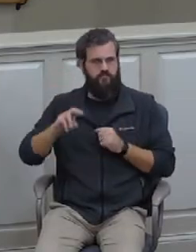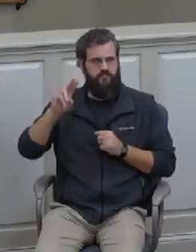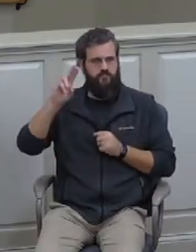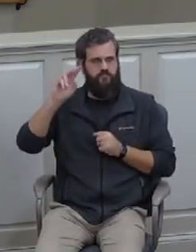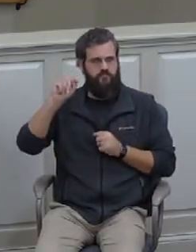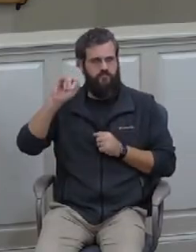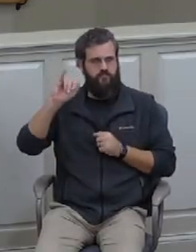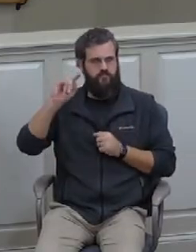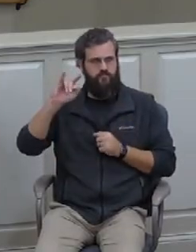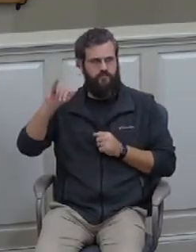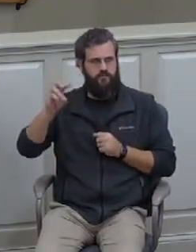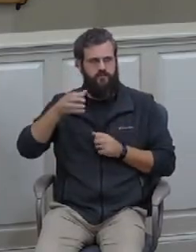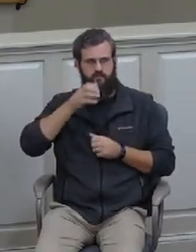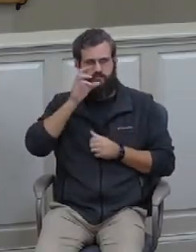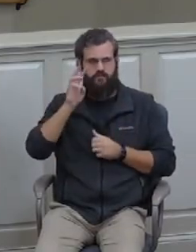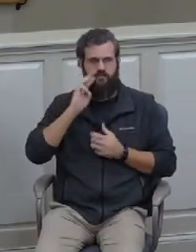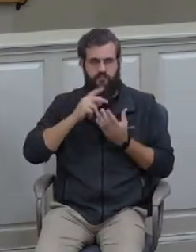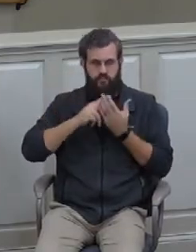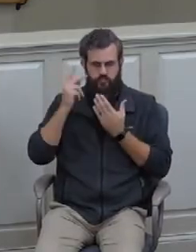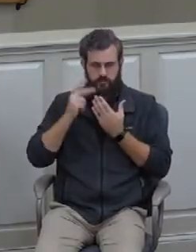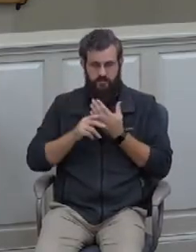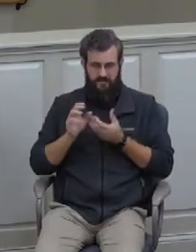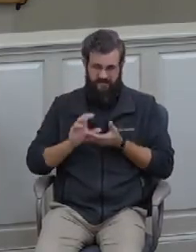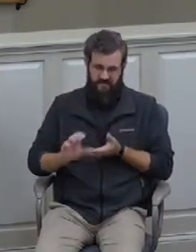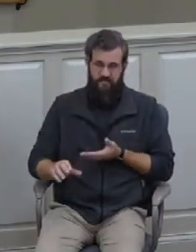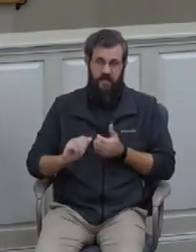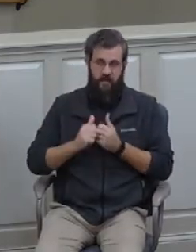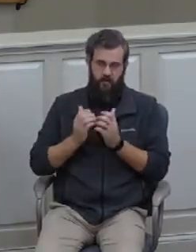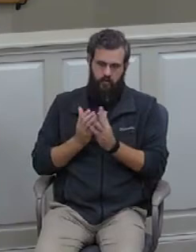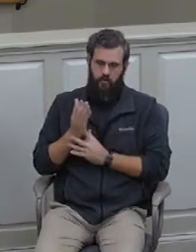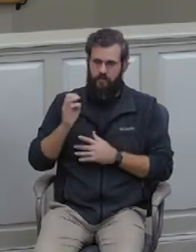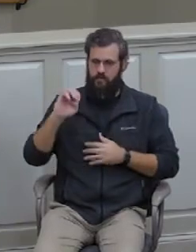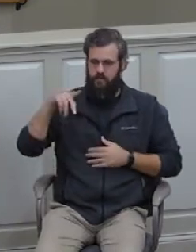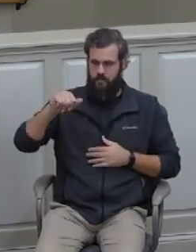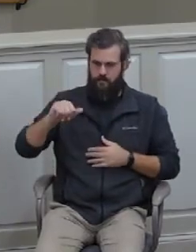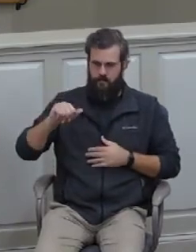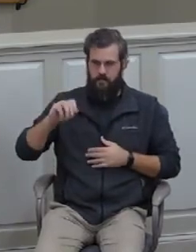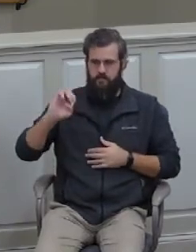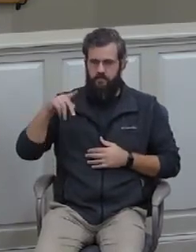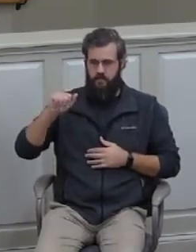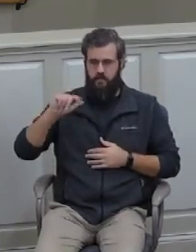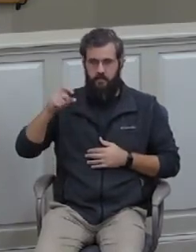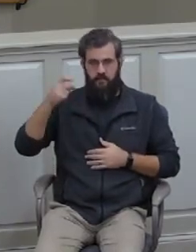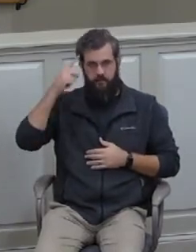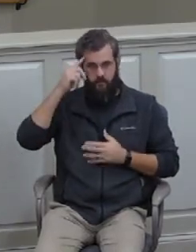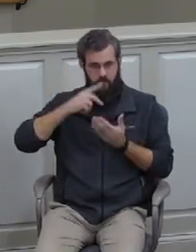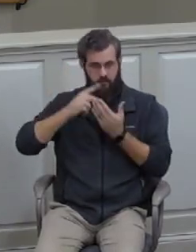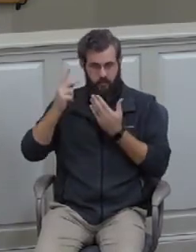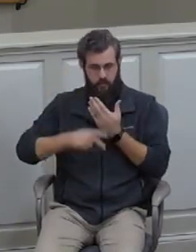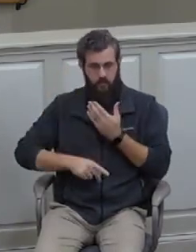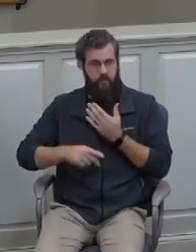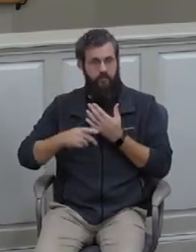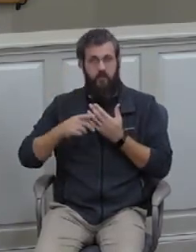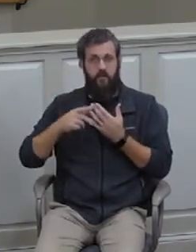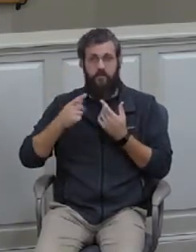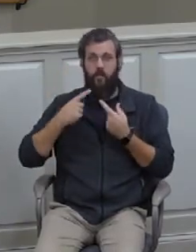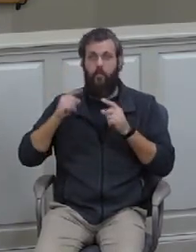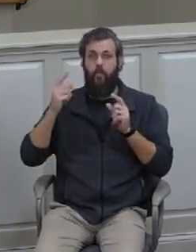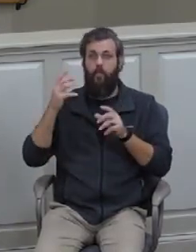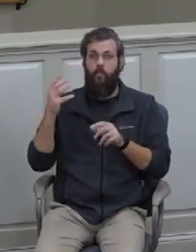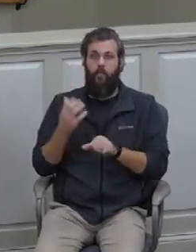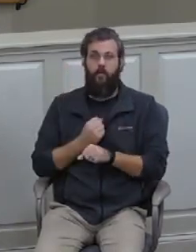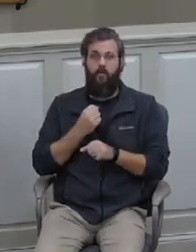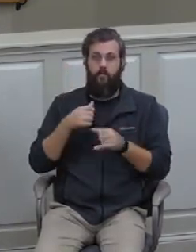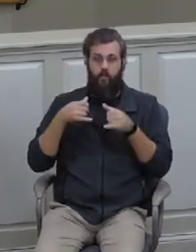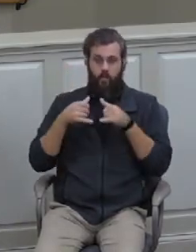projects that is sponsored through the EPA. That is an EPA government program. To get the award, we were